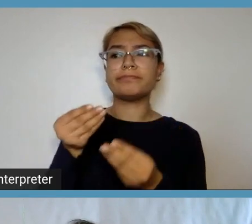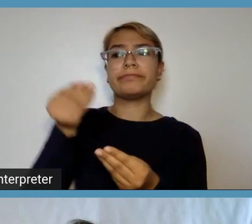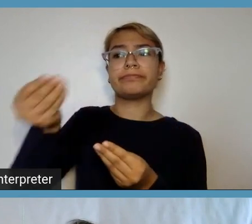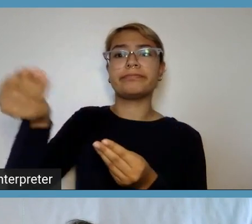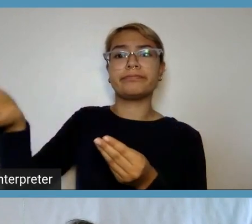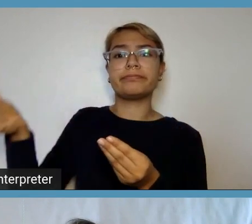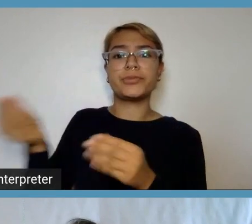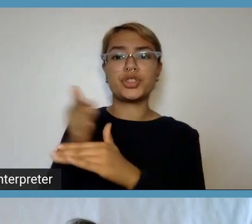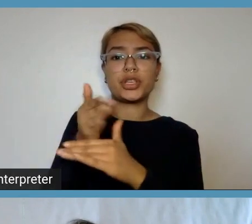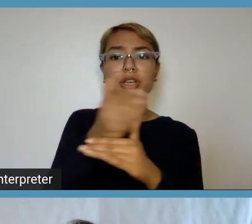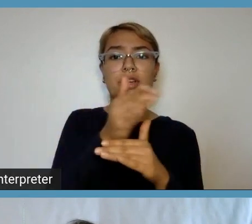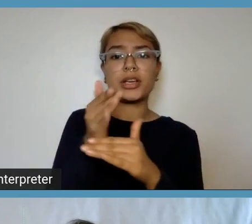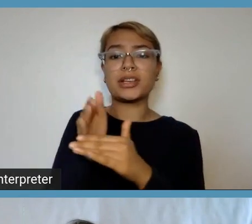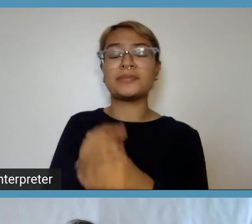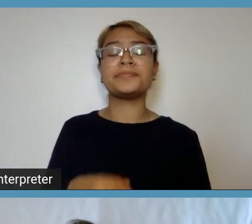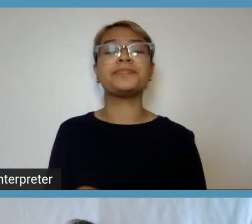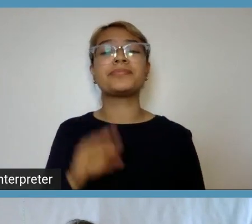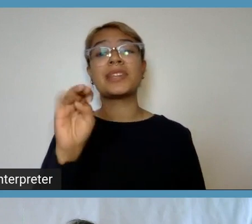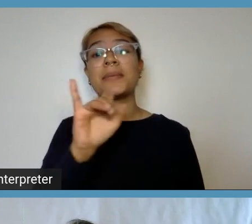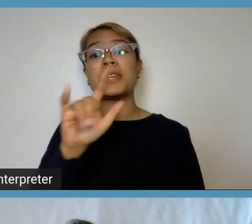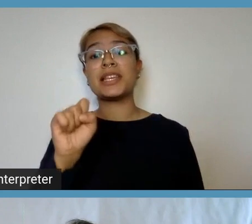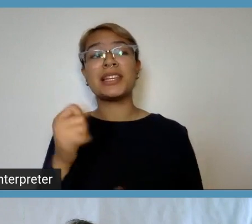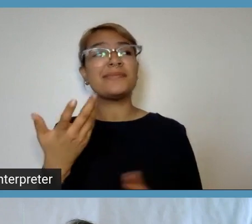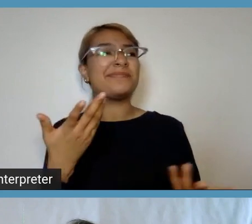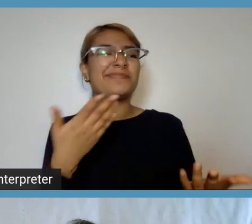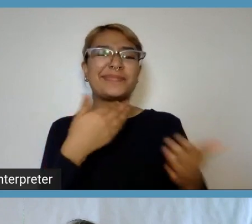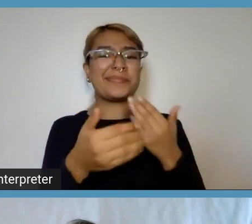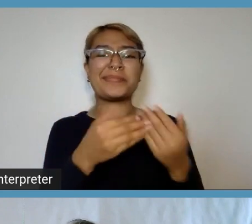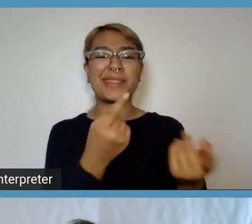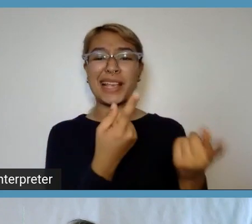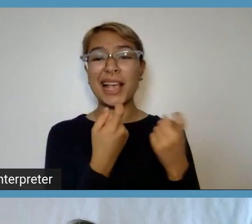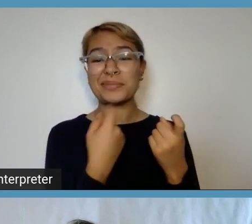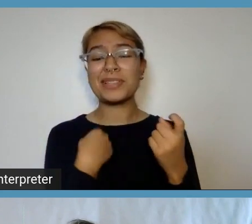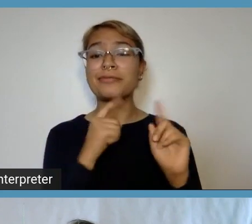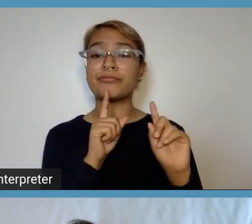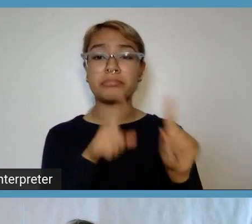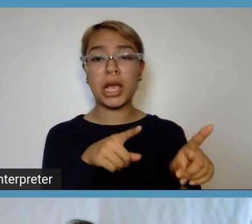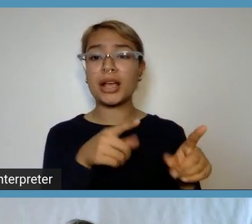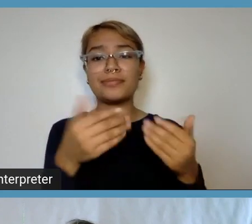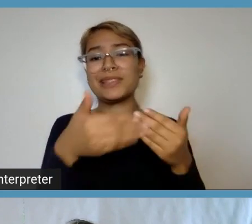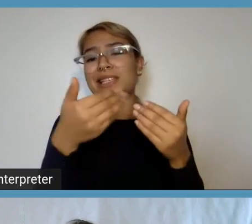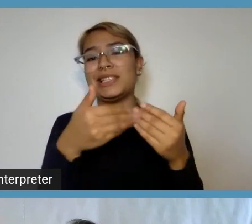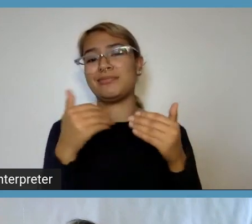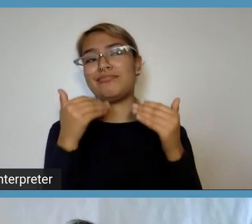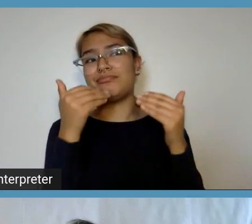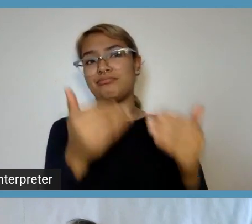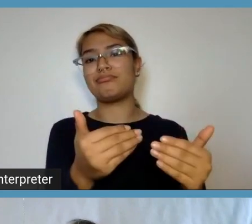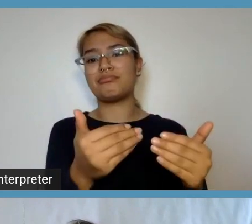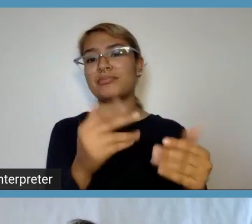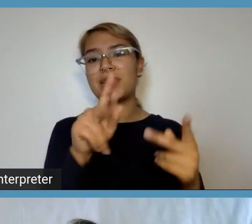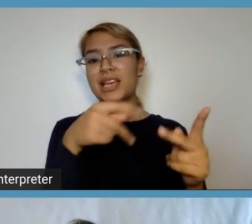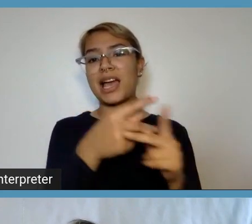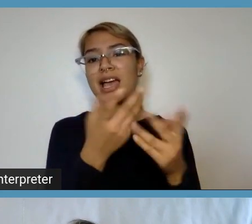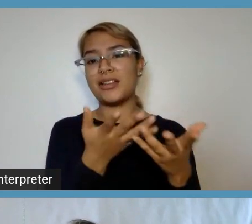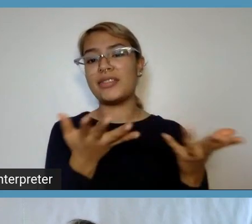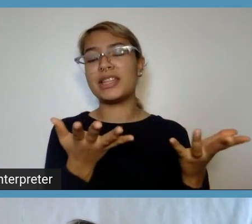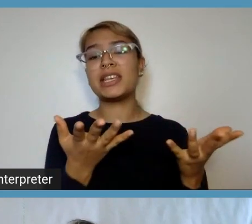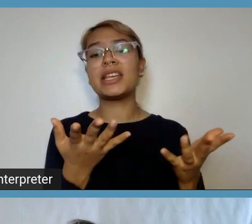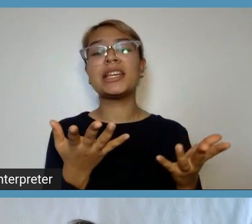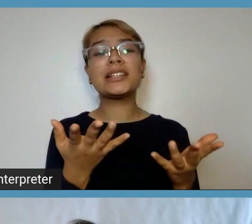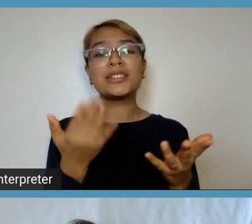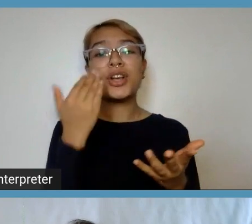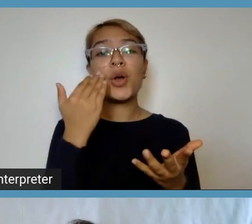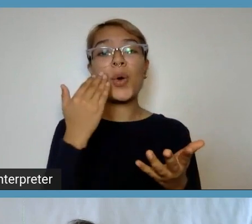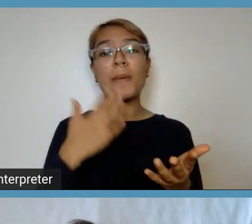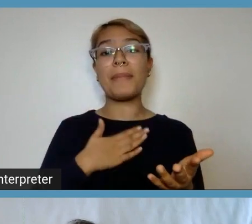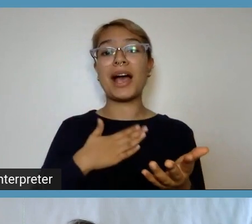We, however they asked me, I just replied. We're pretty easygoing about that type of thing. You know, with